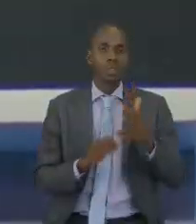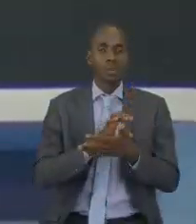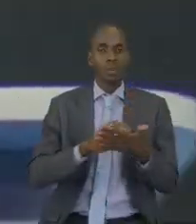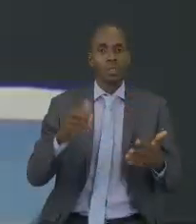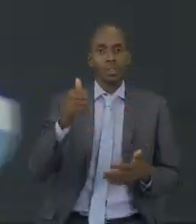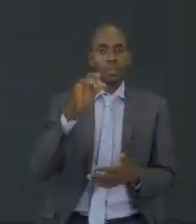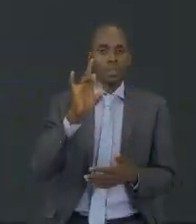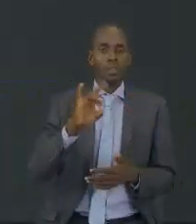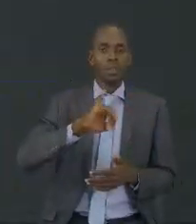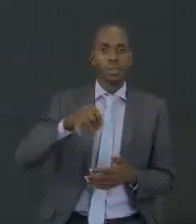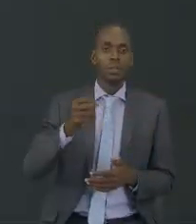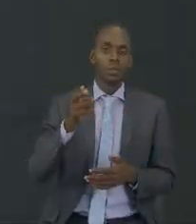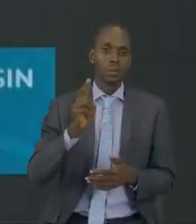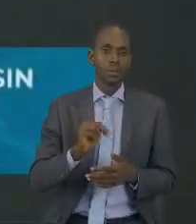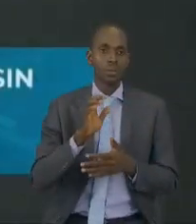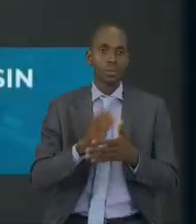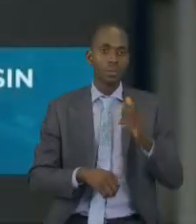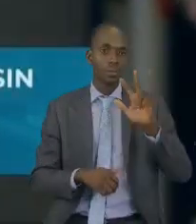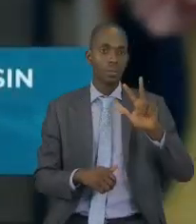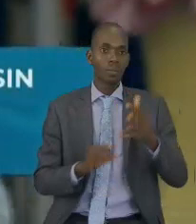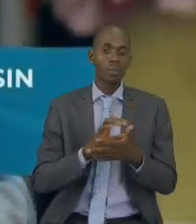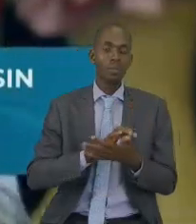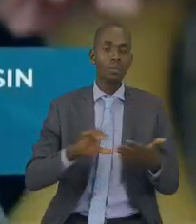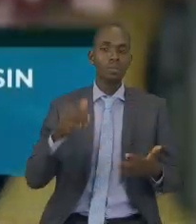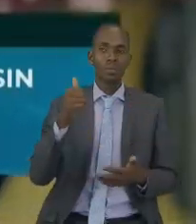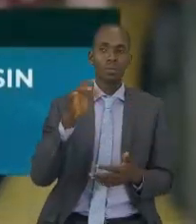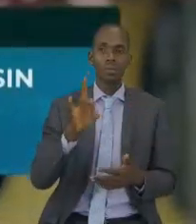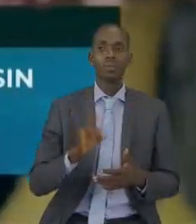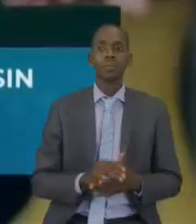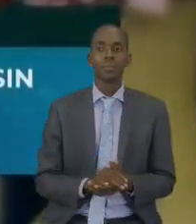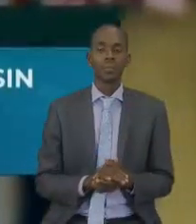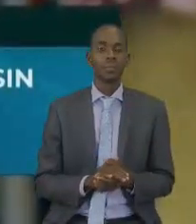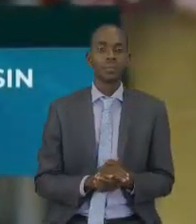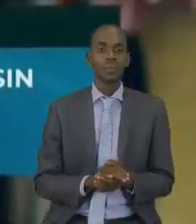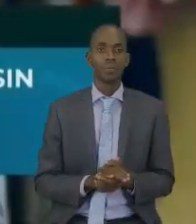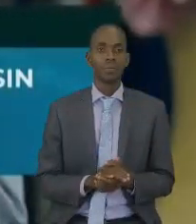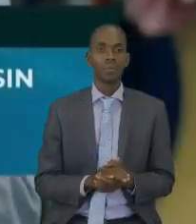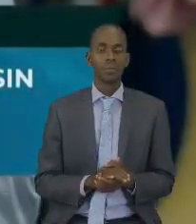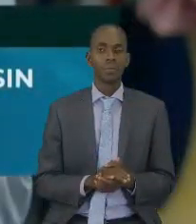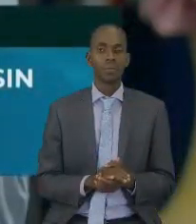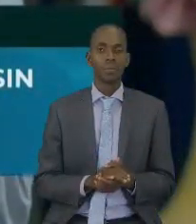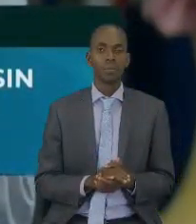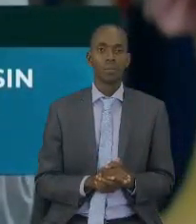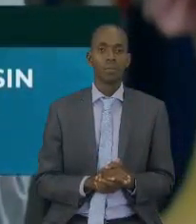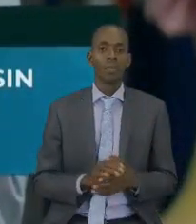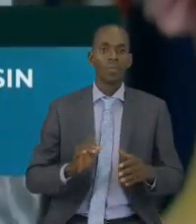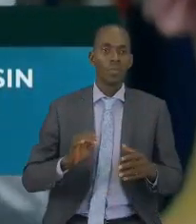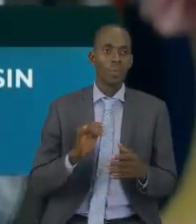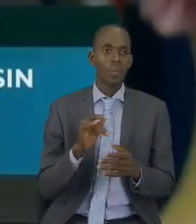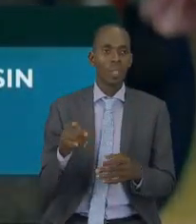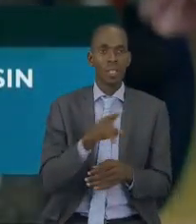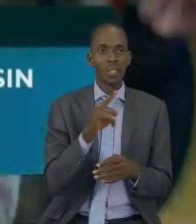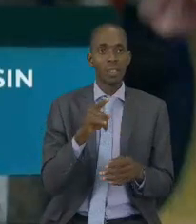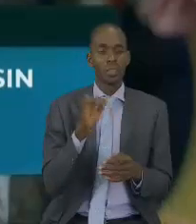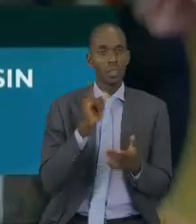18. John chapter 3. Verse 18, he that believeth